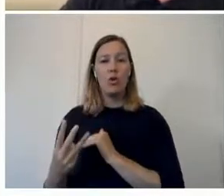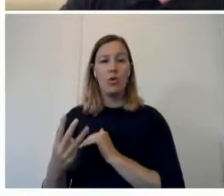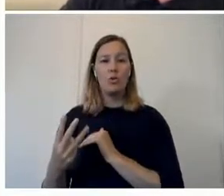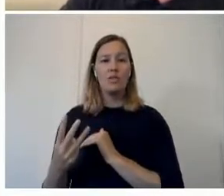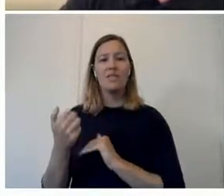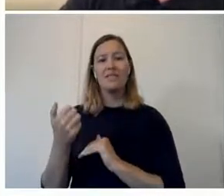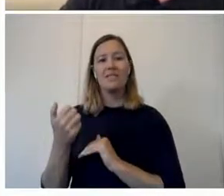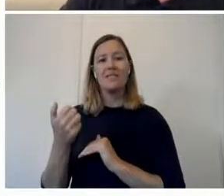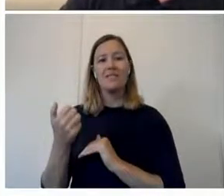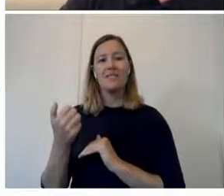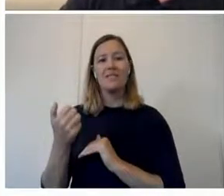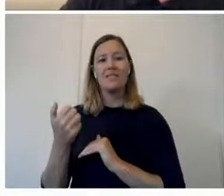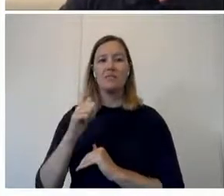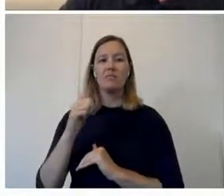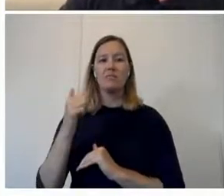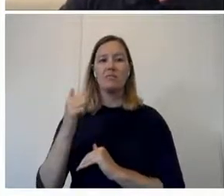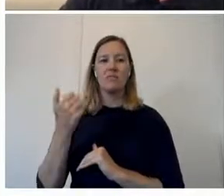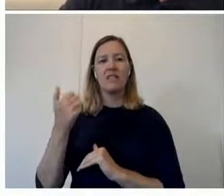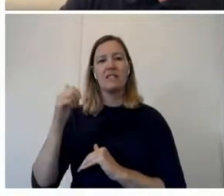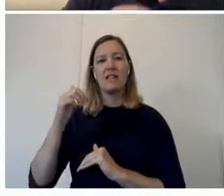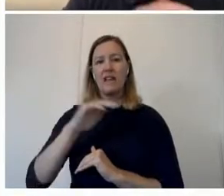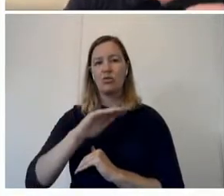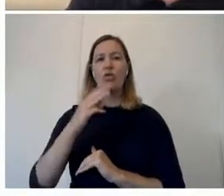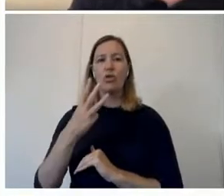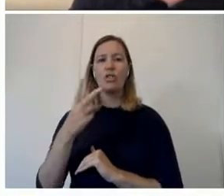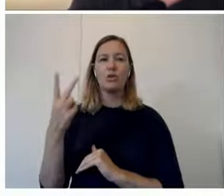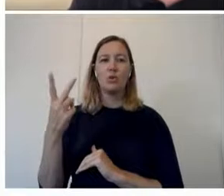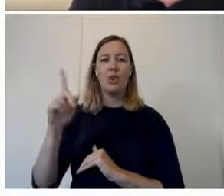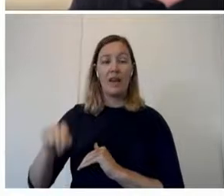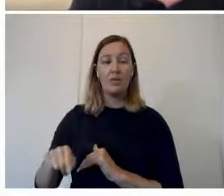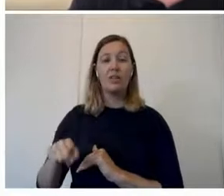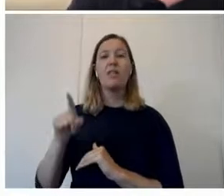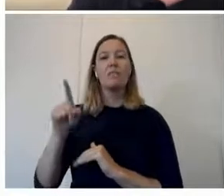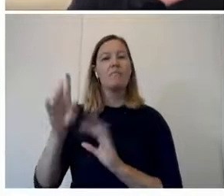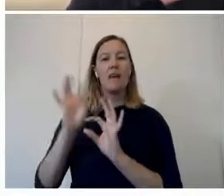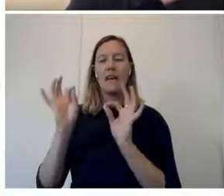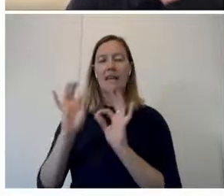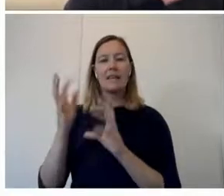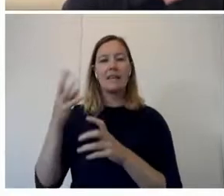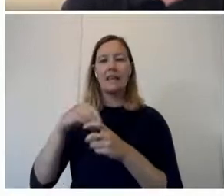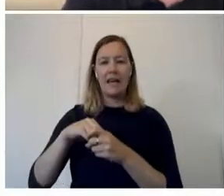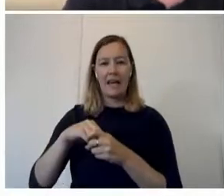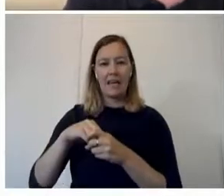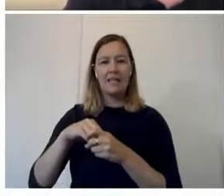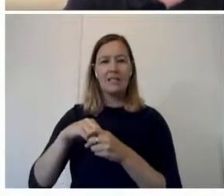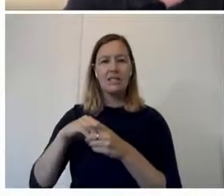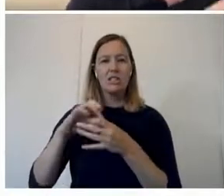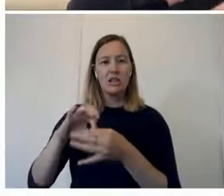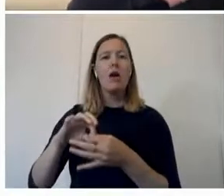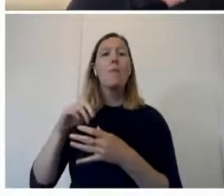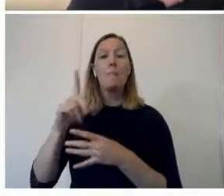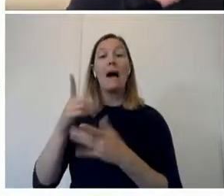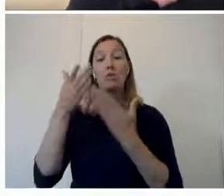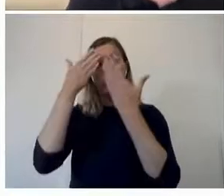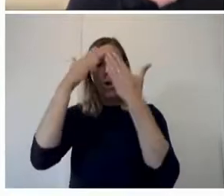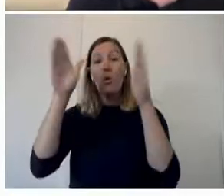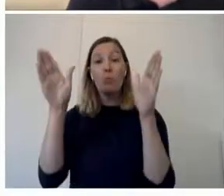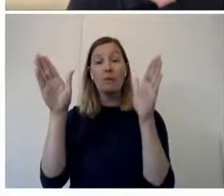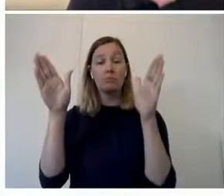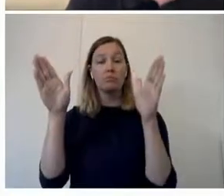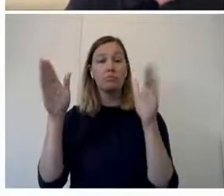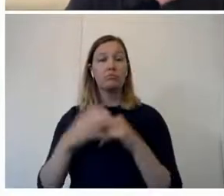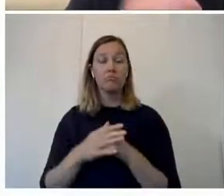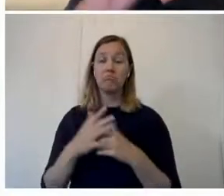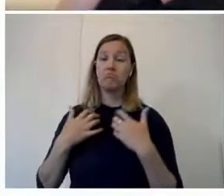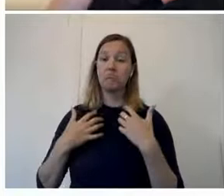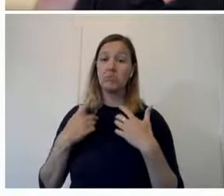in this case, that say, I haven't engaged, but I'm open to it. That sounds quite